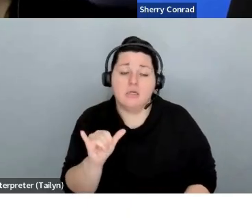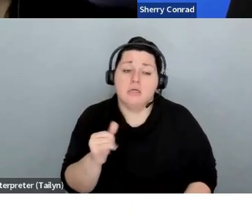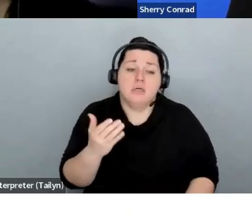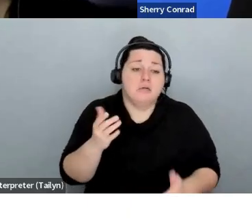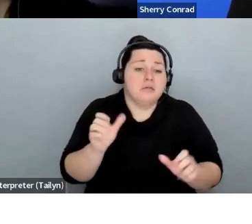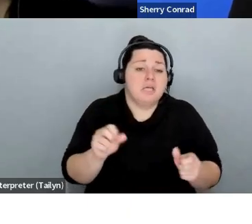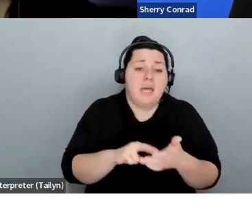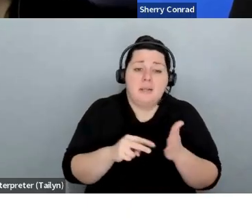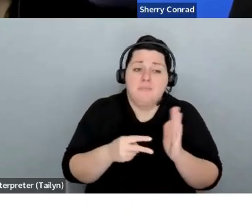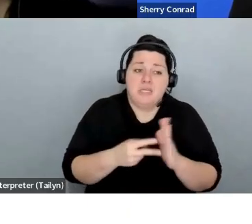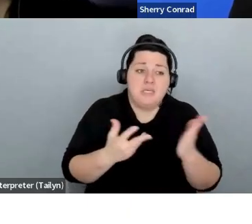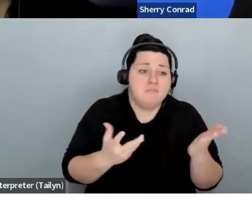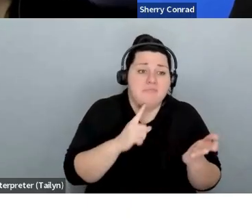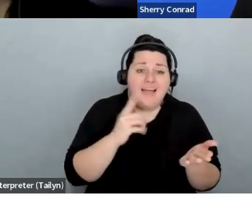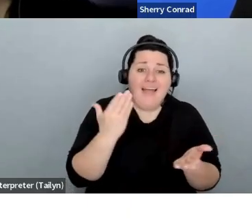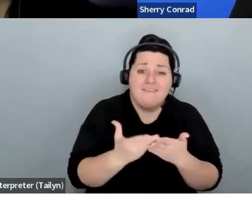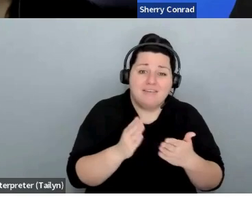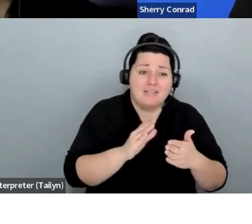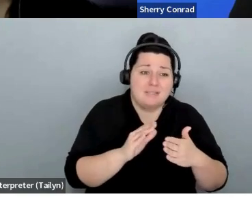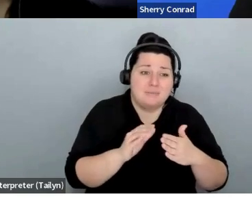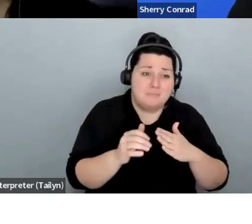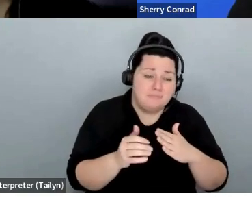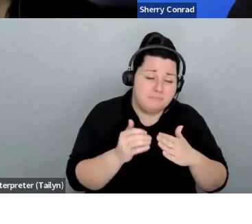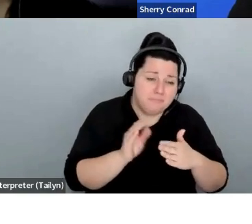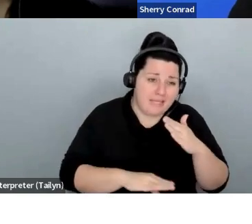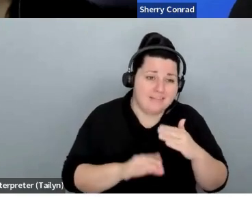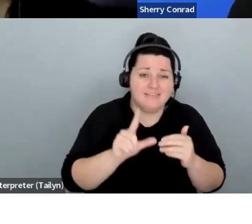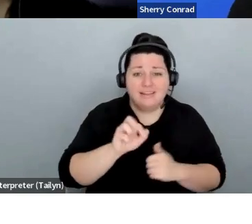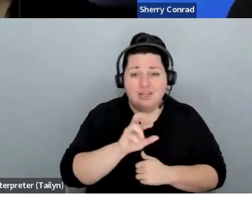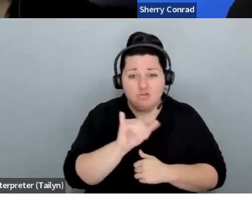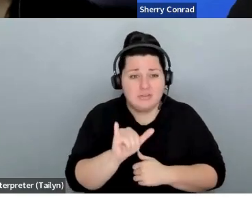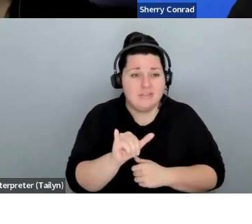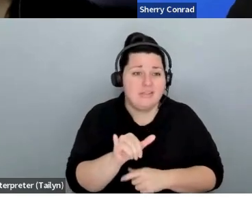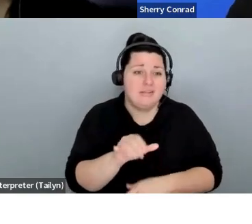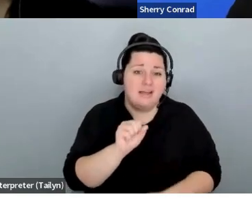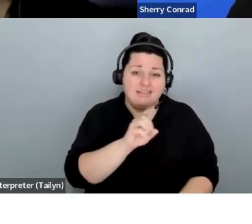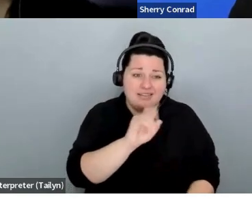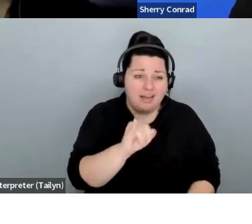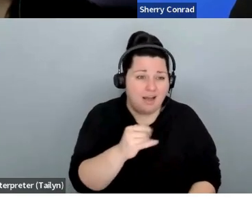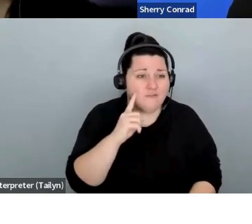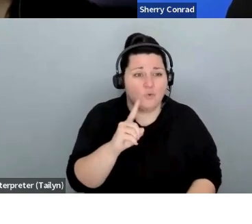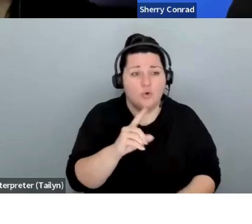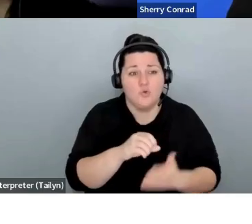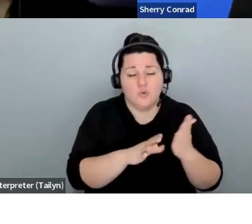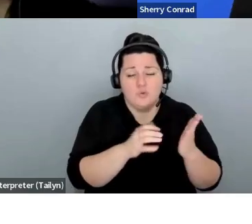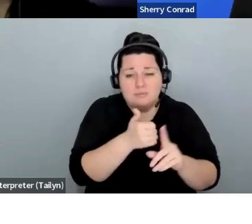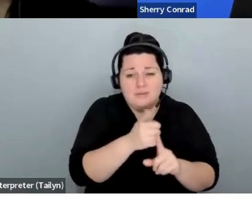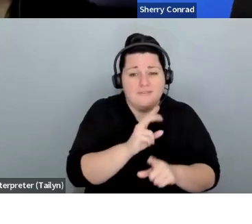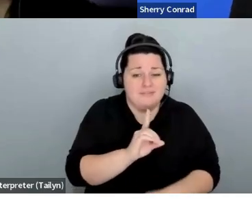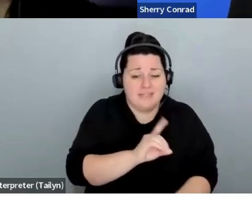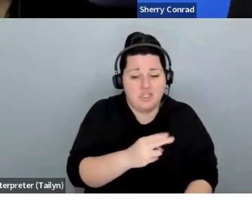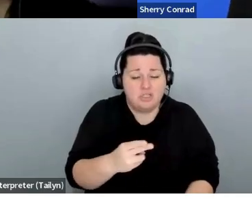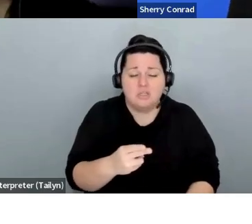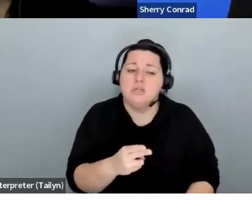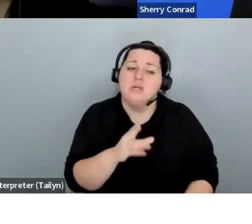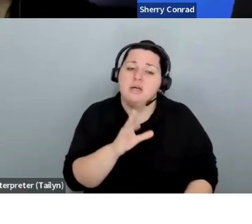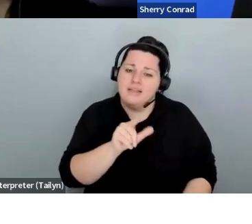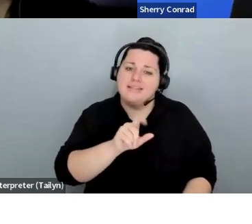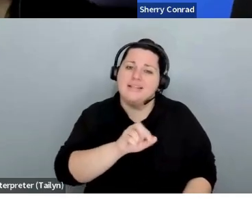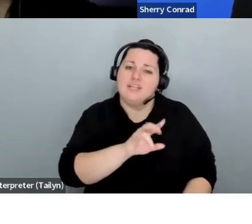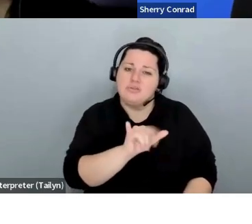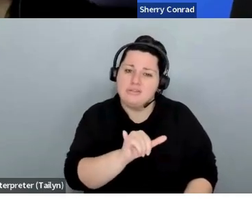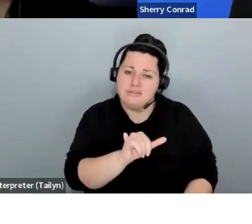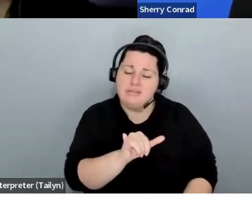mean evidence-based literacy specially designed instruction for students who are deaf and hard of hearing. So those are those literacy